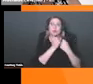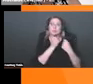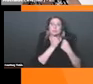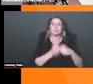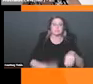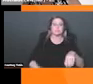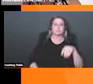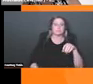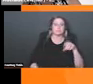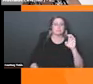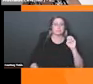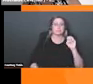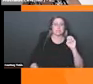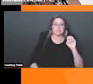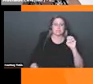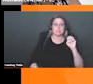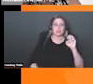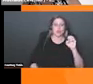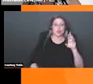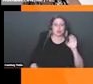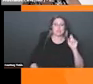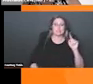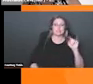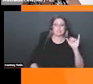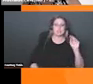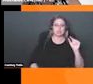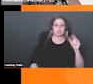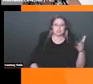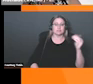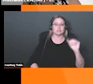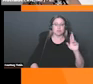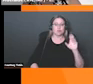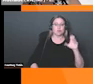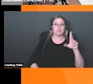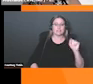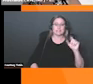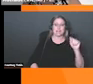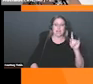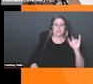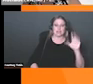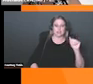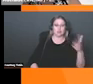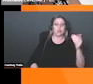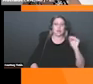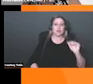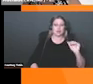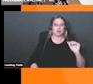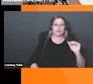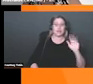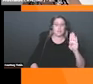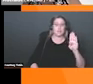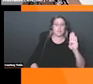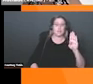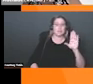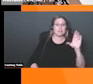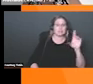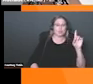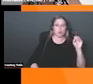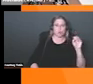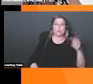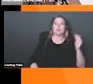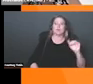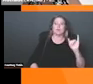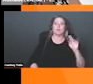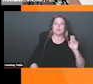Ernst & Young, Reese Informatica, Invest in Guelph, and BDO. We're very grateful for their support.